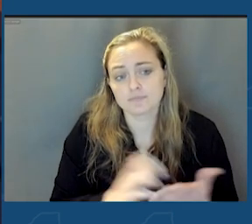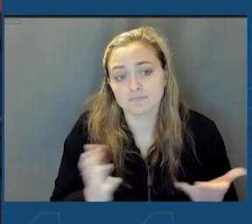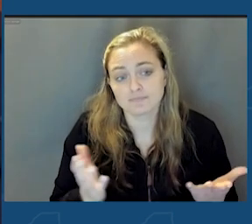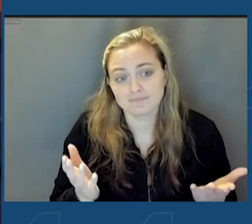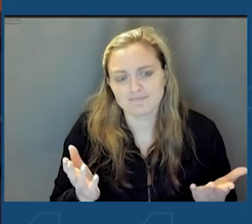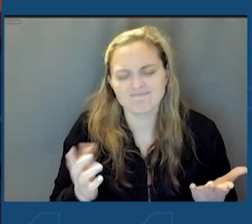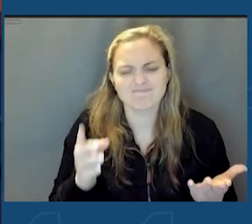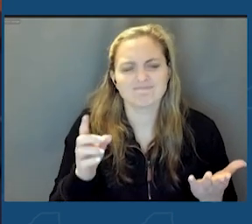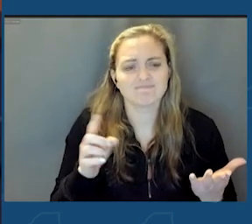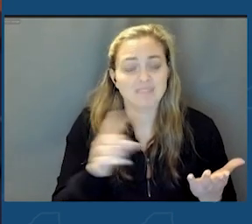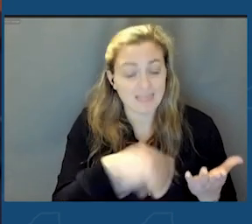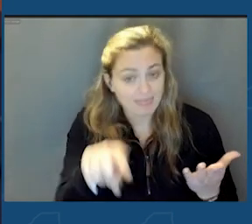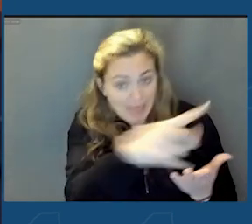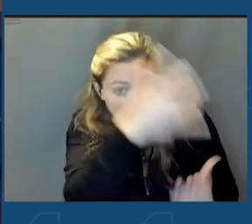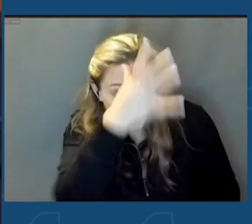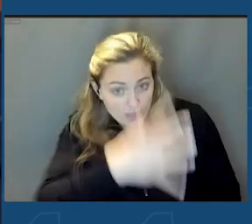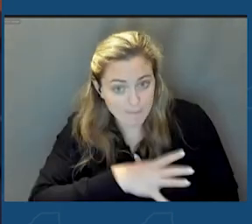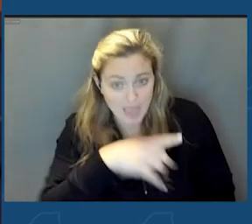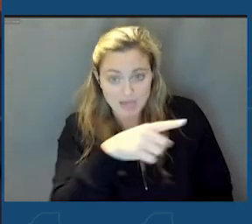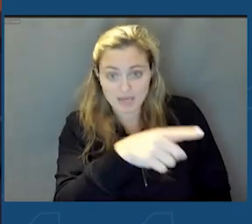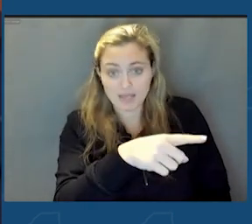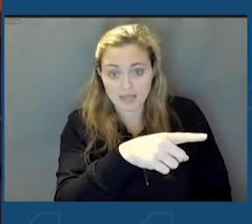They're the men.